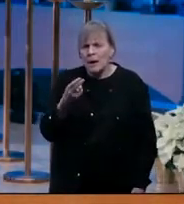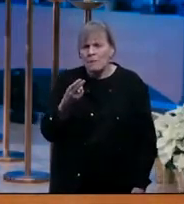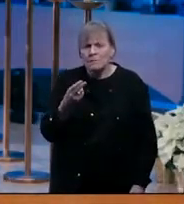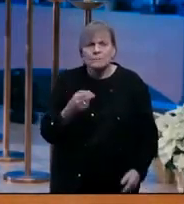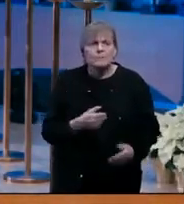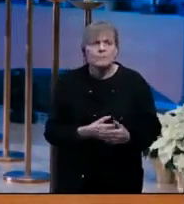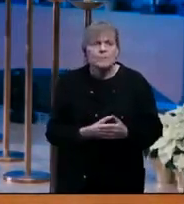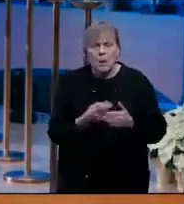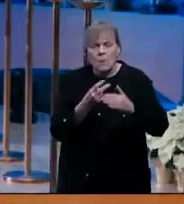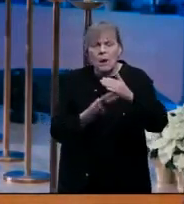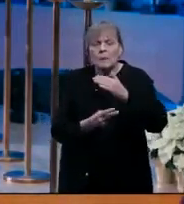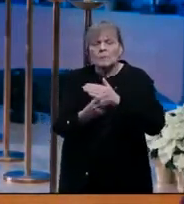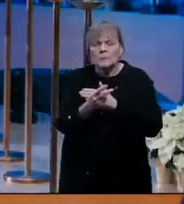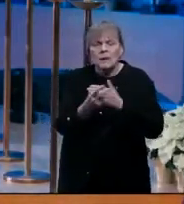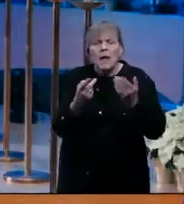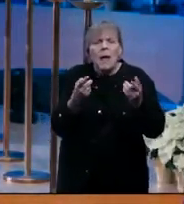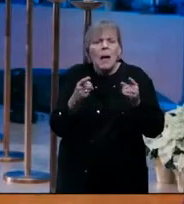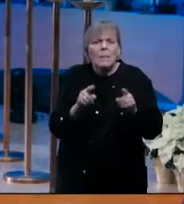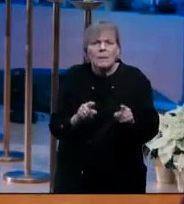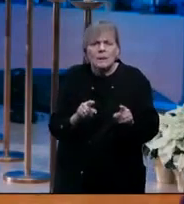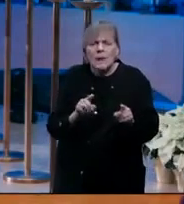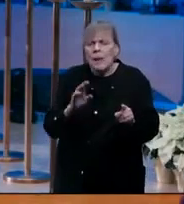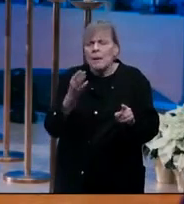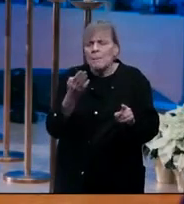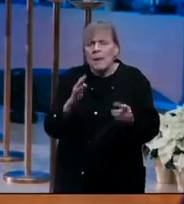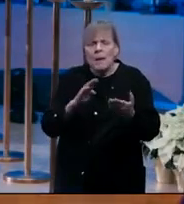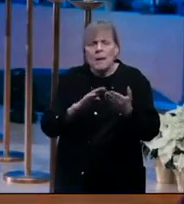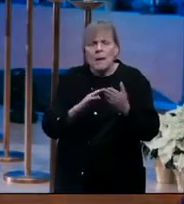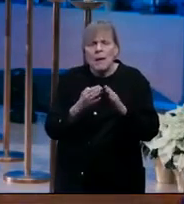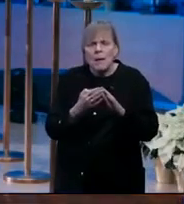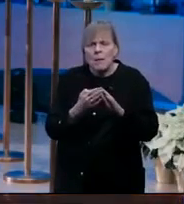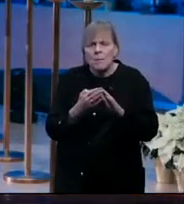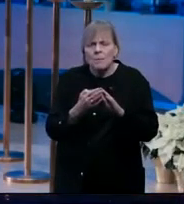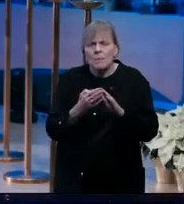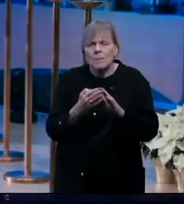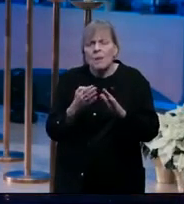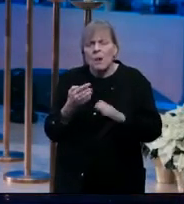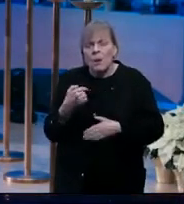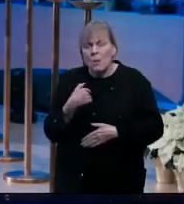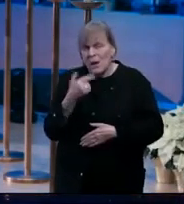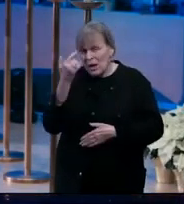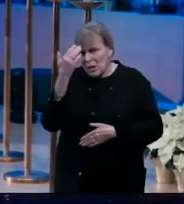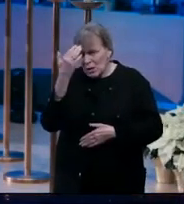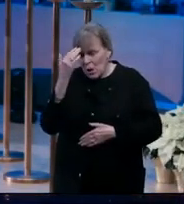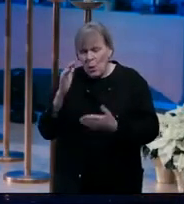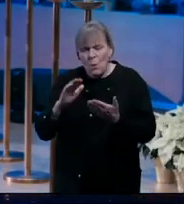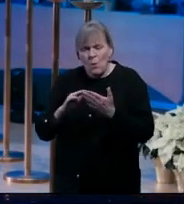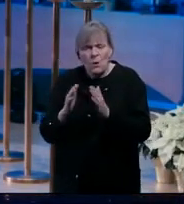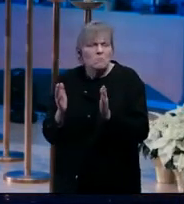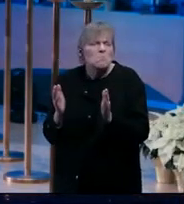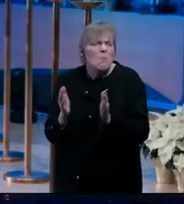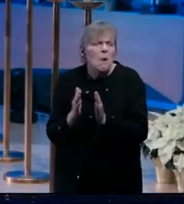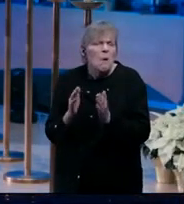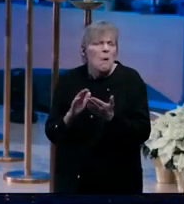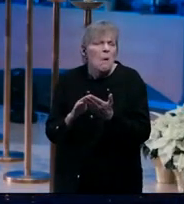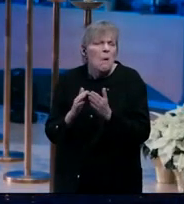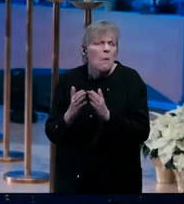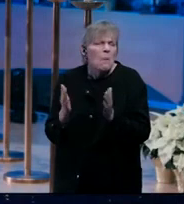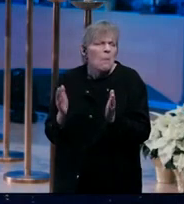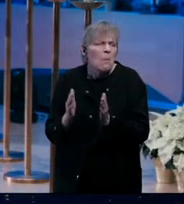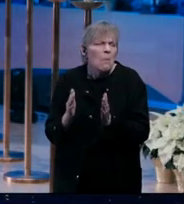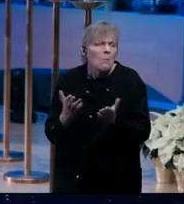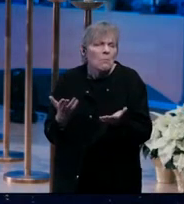We get this prophecy about what will happen in Bethlehem. But what you need to know about Bethlehem is it was just a small little